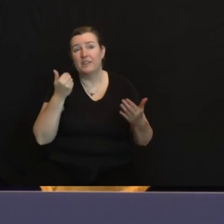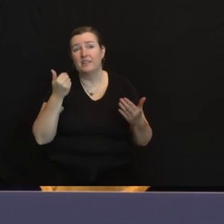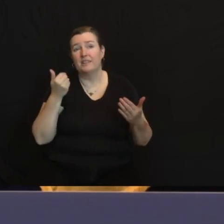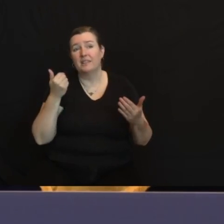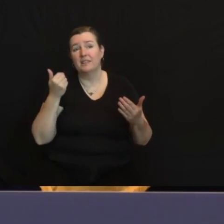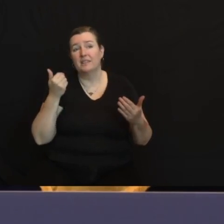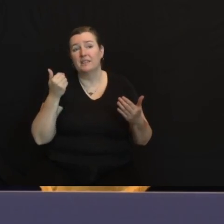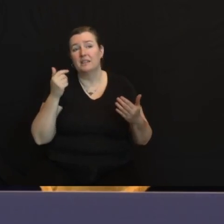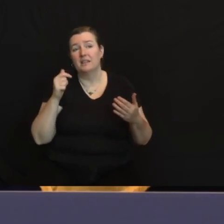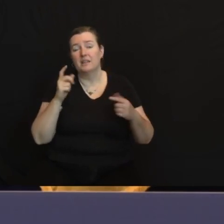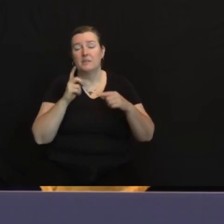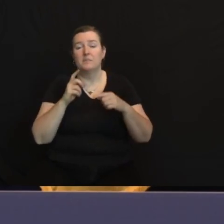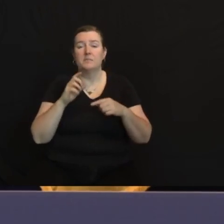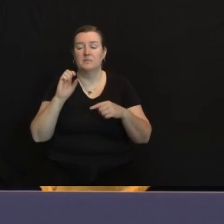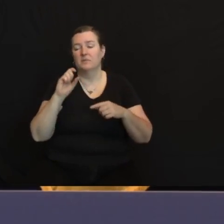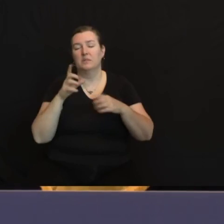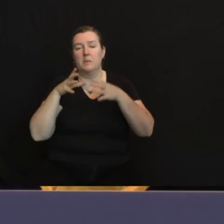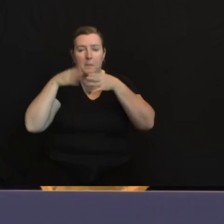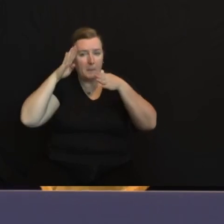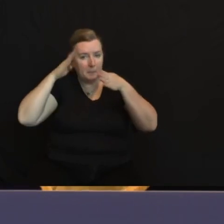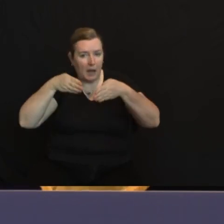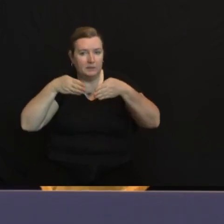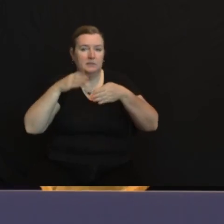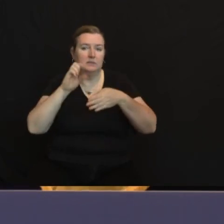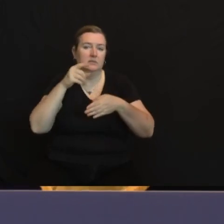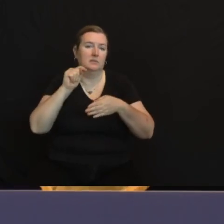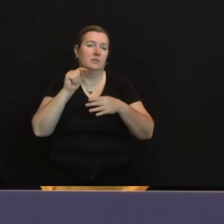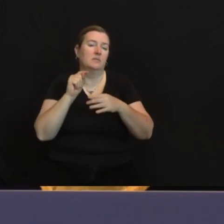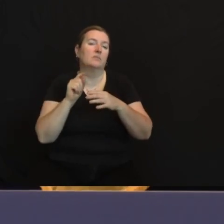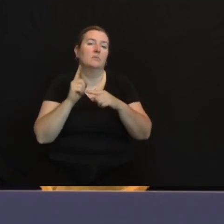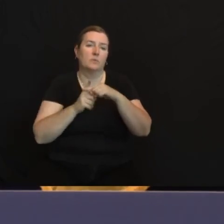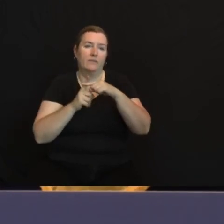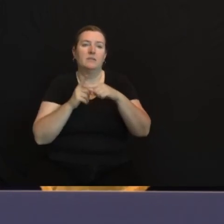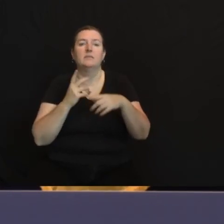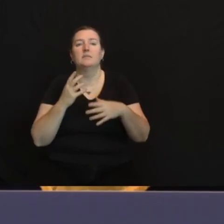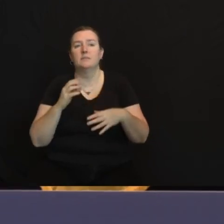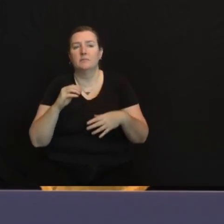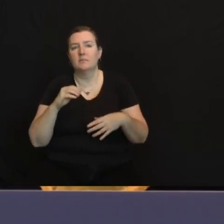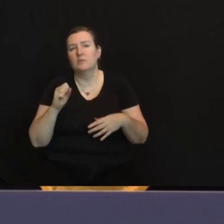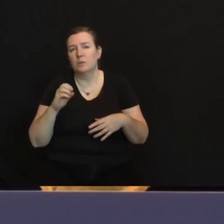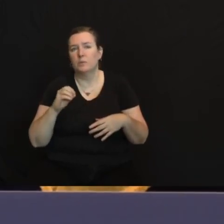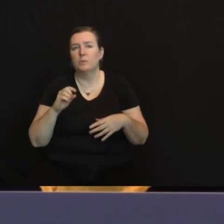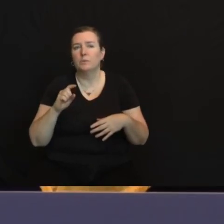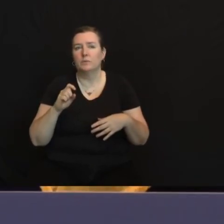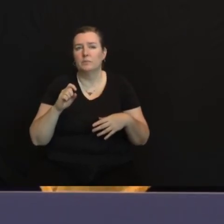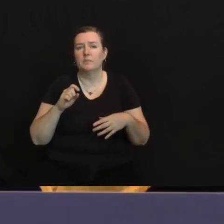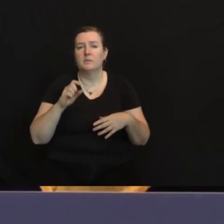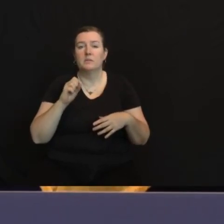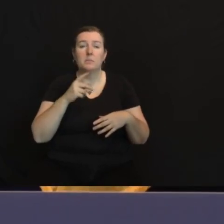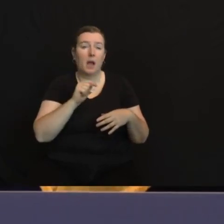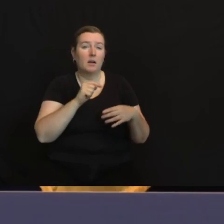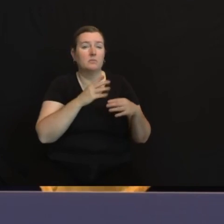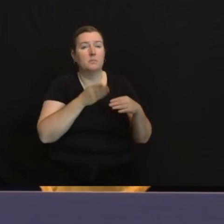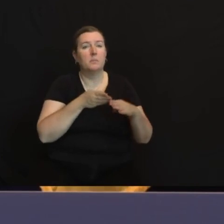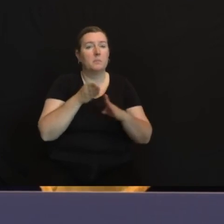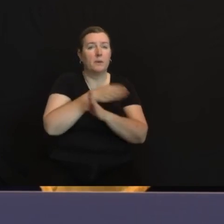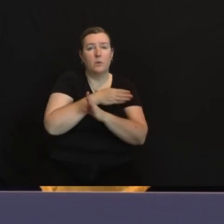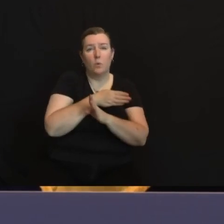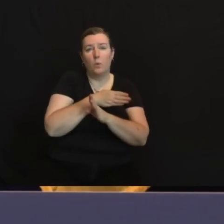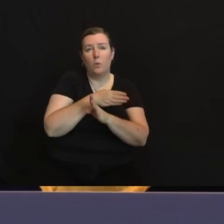of tests taken on the 15th. The RT was as of October 17th. But any comments on any of that, Judy or Tina. First or